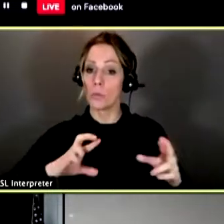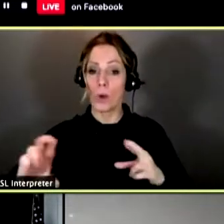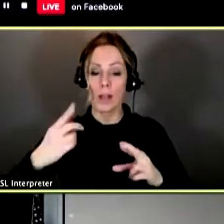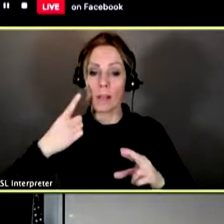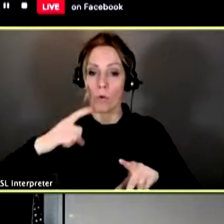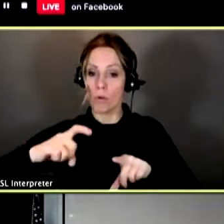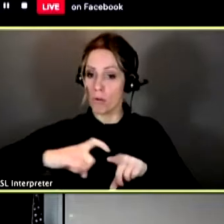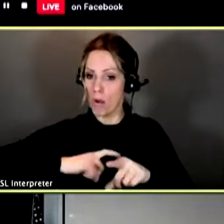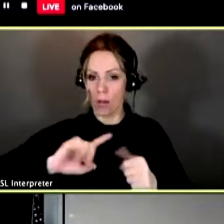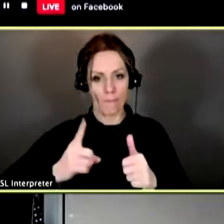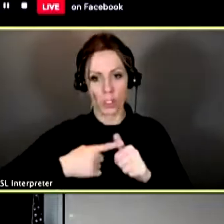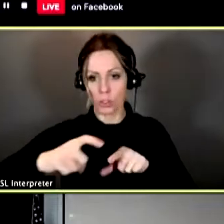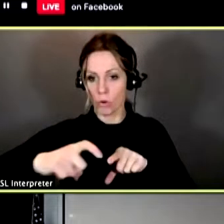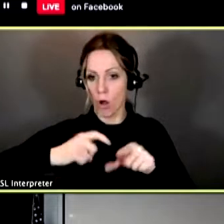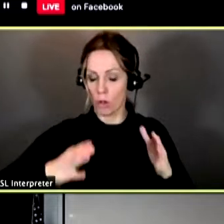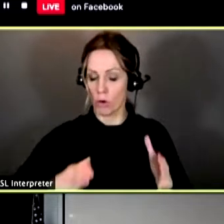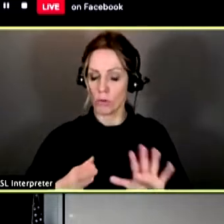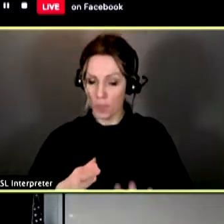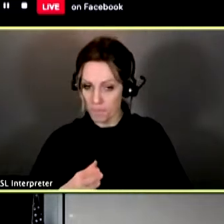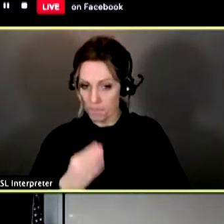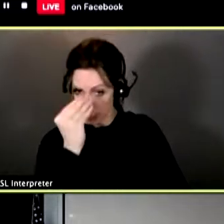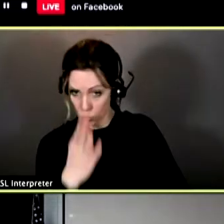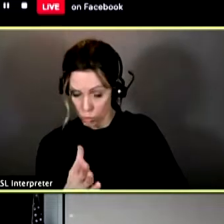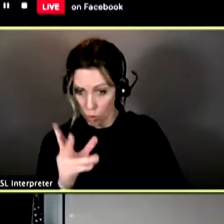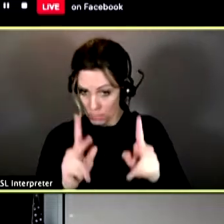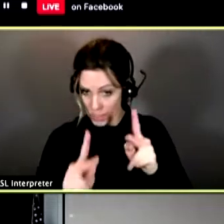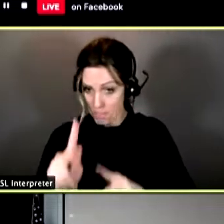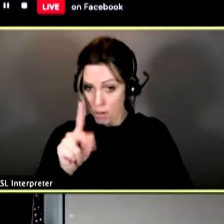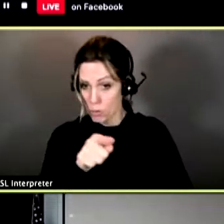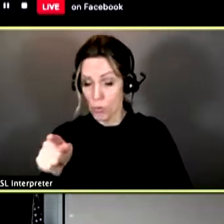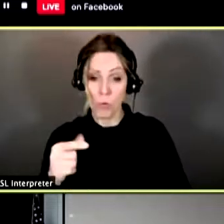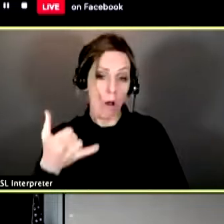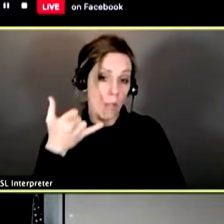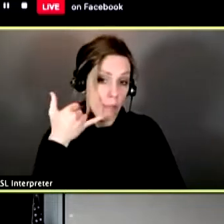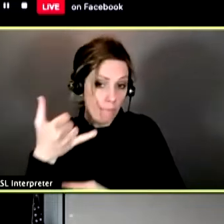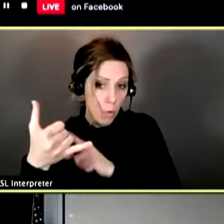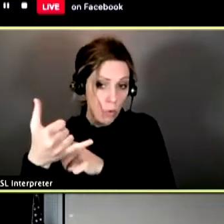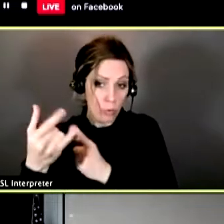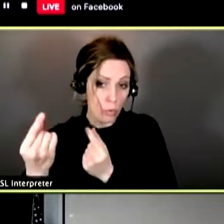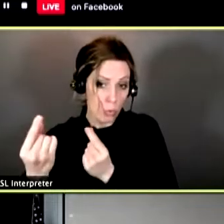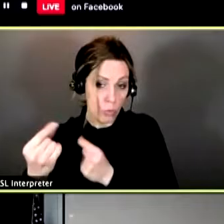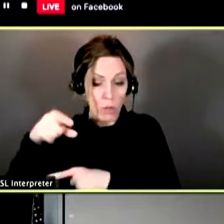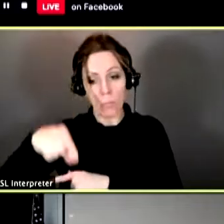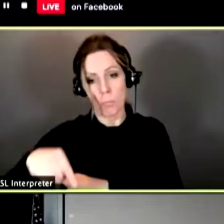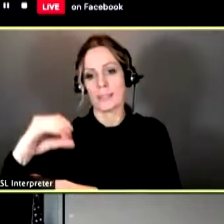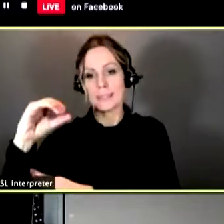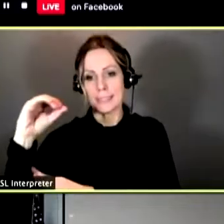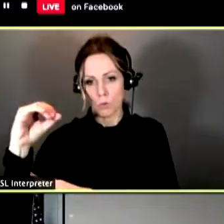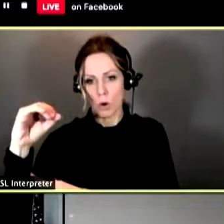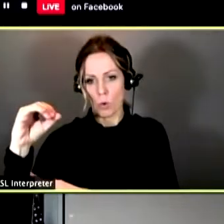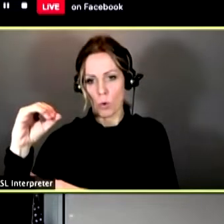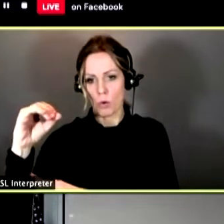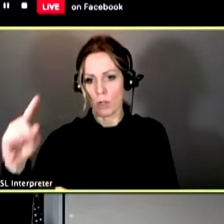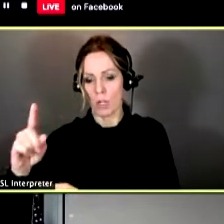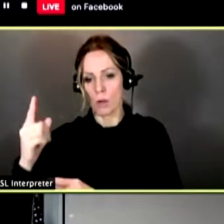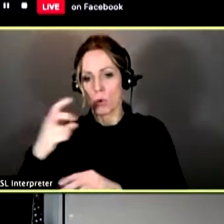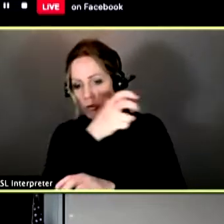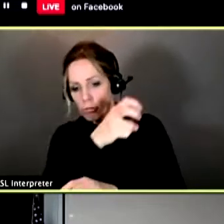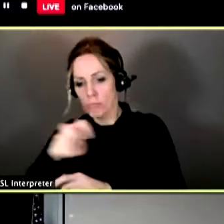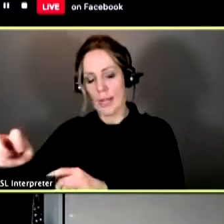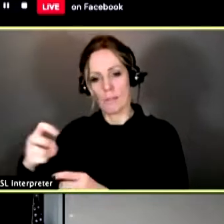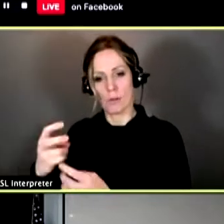just want to make sure that those who are on the phone know that they can press 0 and speak to a screener, and we'll get you into the queue. We do have quite a number in